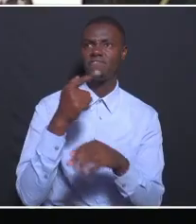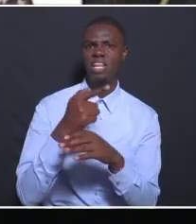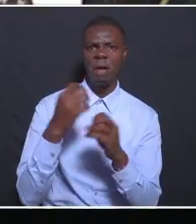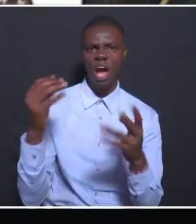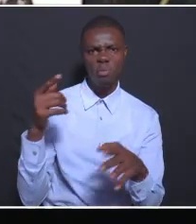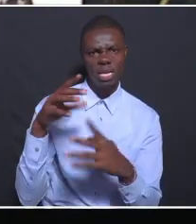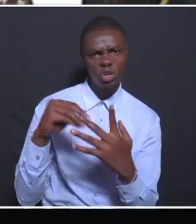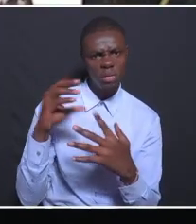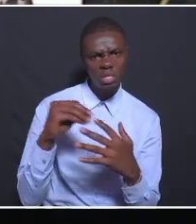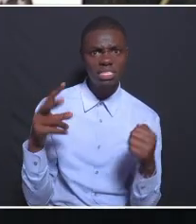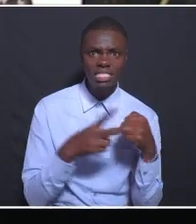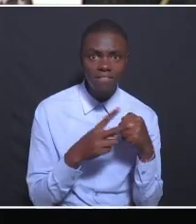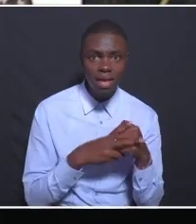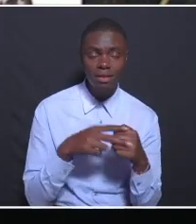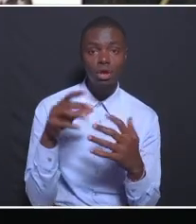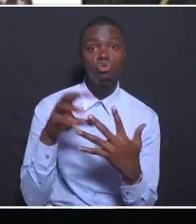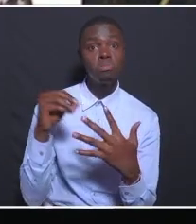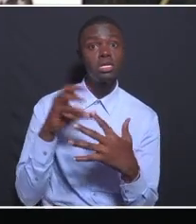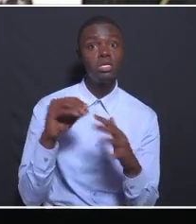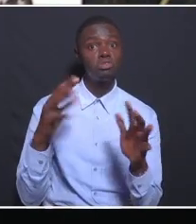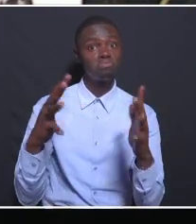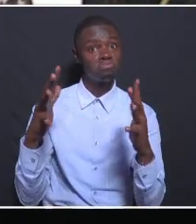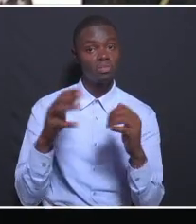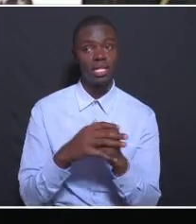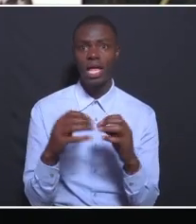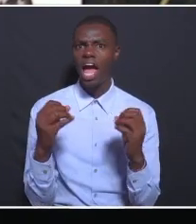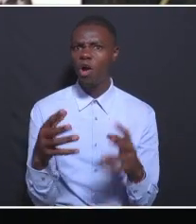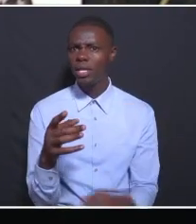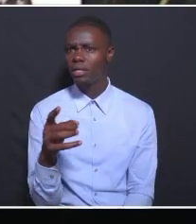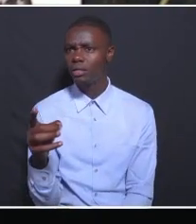us. 7. Sairi has how many nominations?